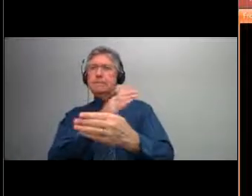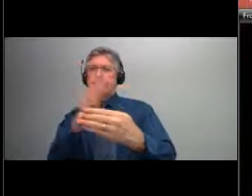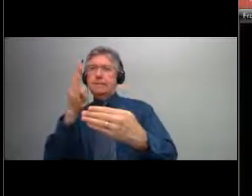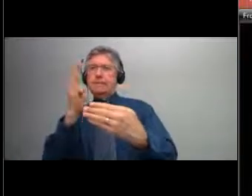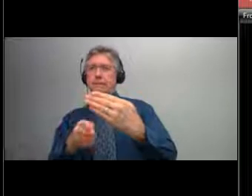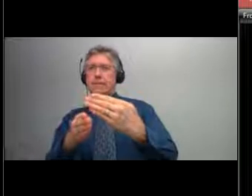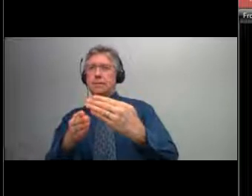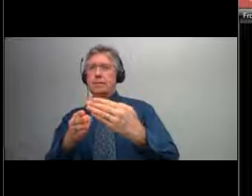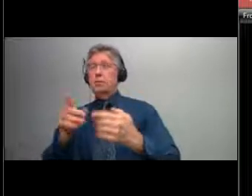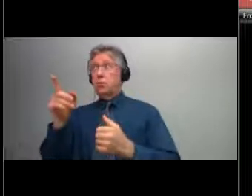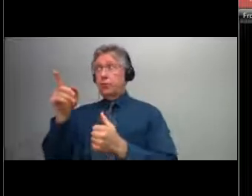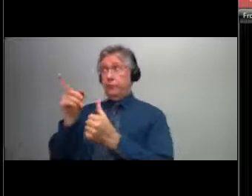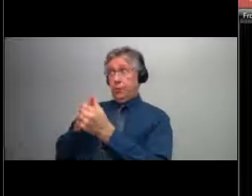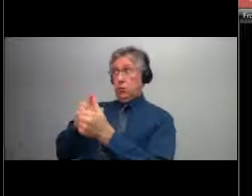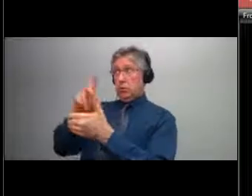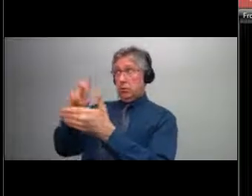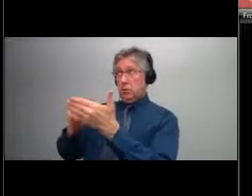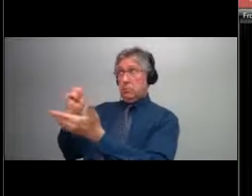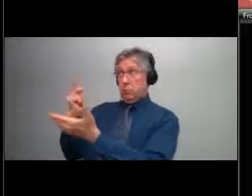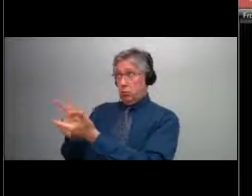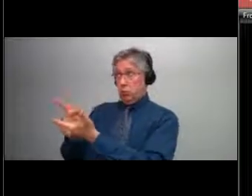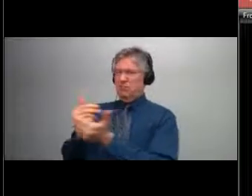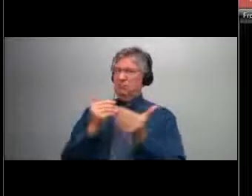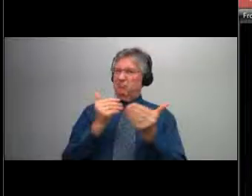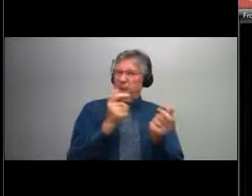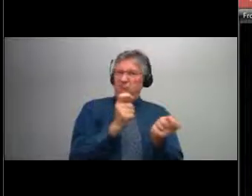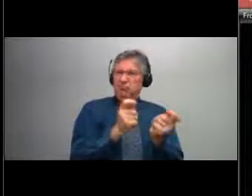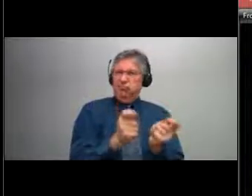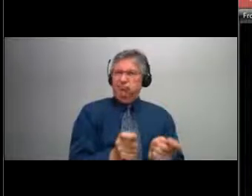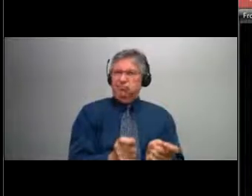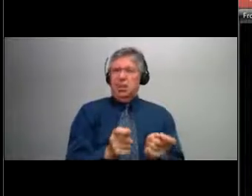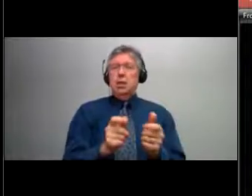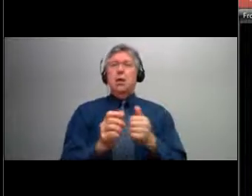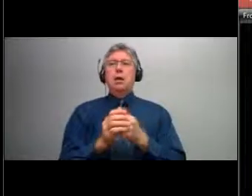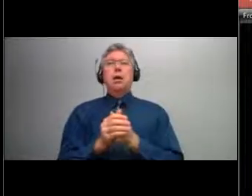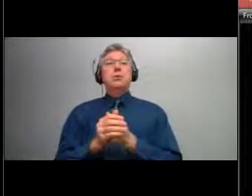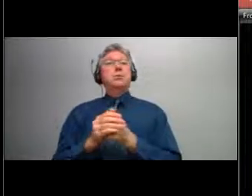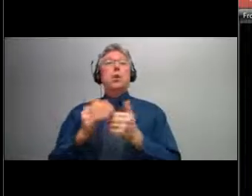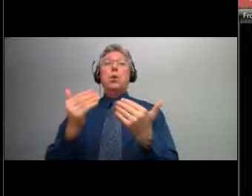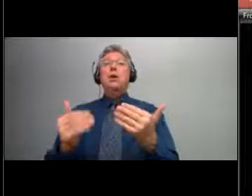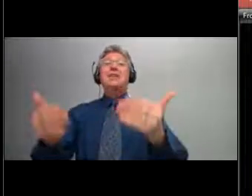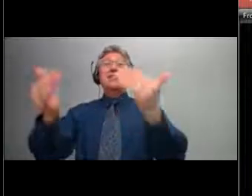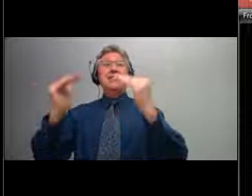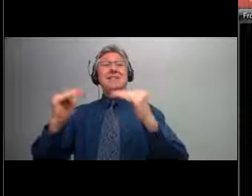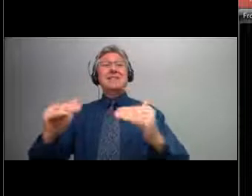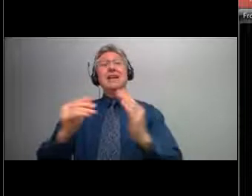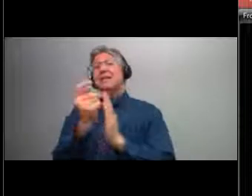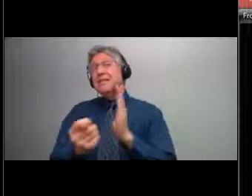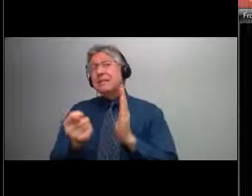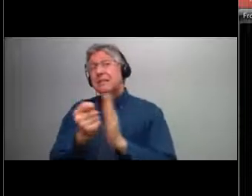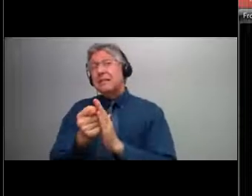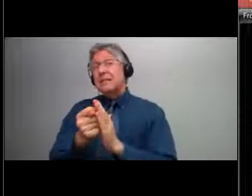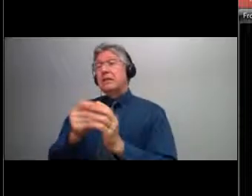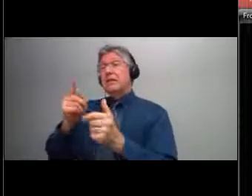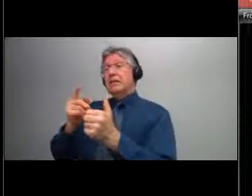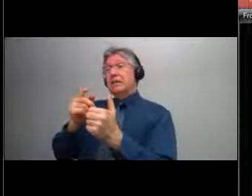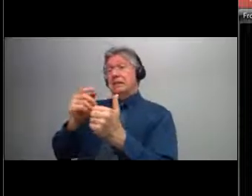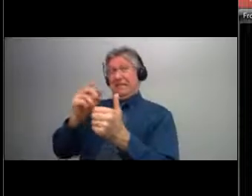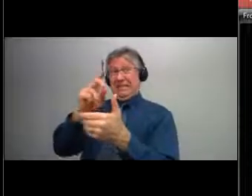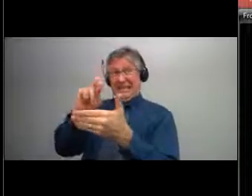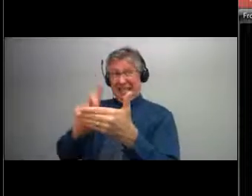design approval. So the next stage would be, after the detailed design stage